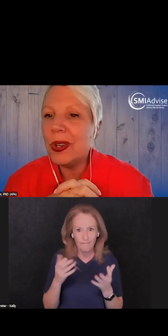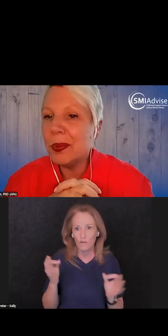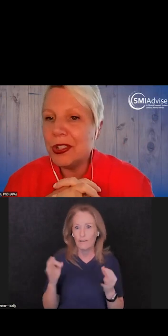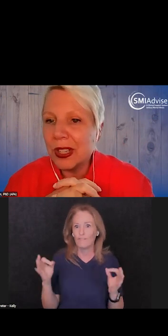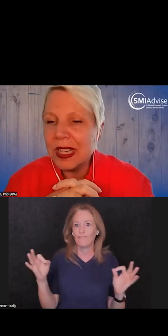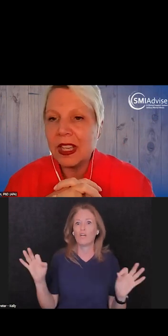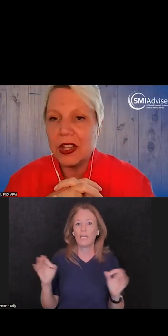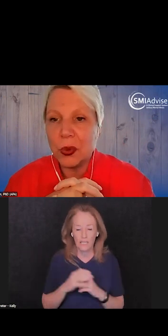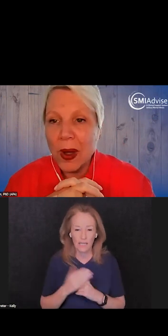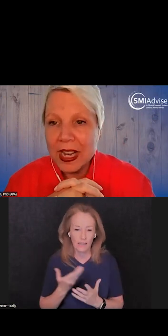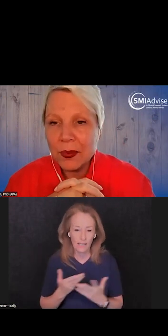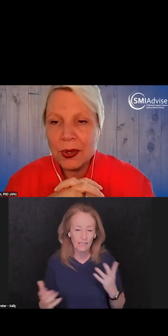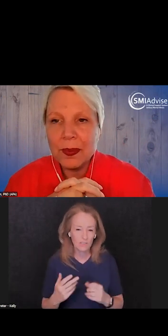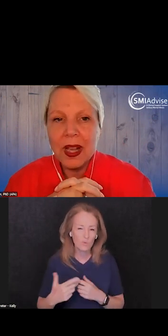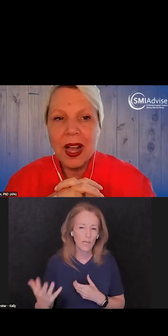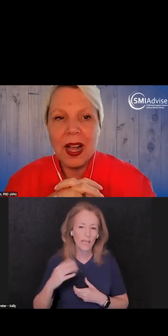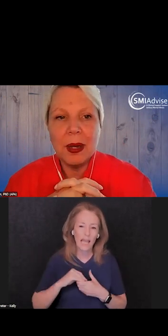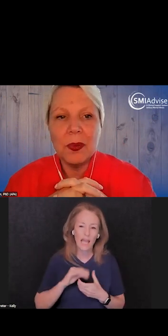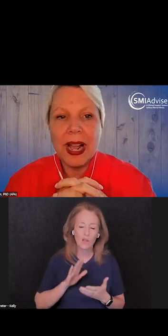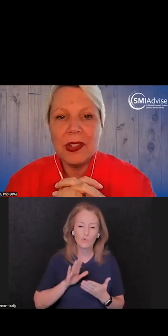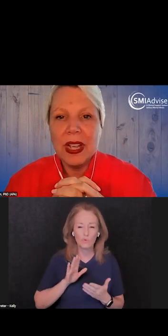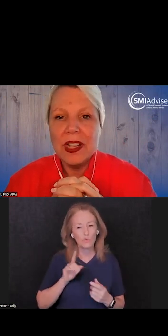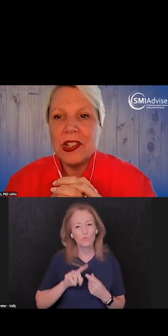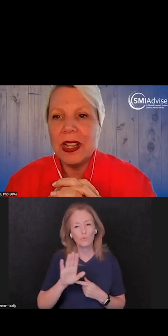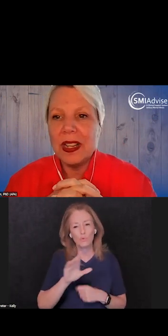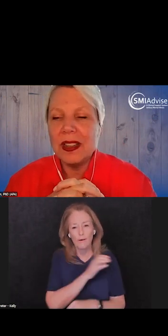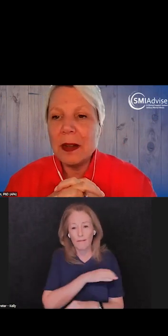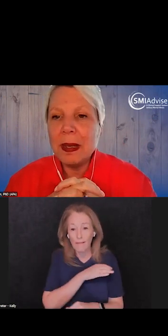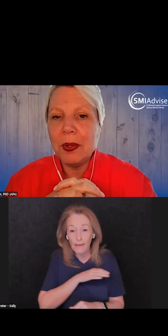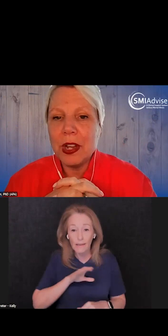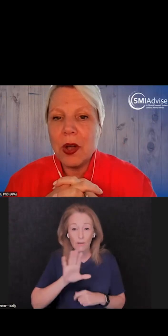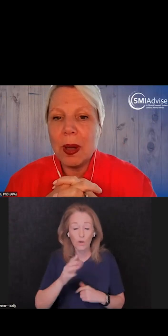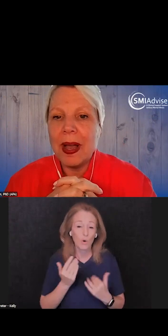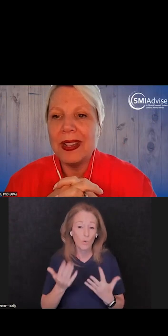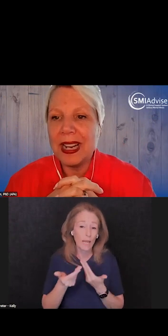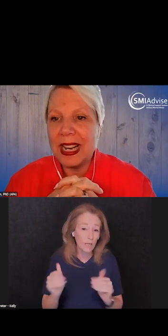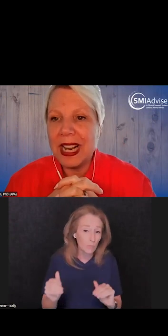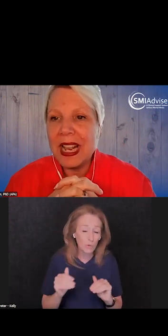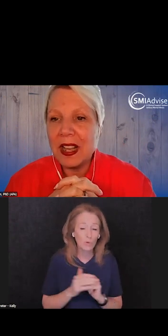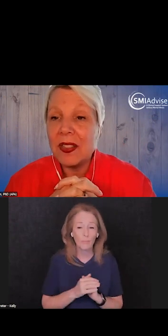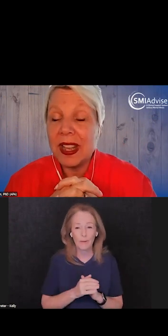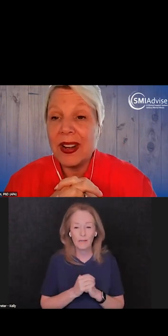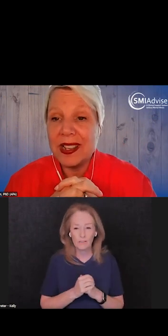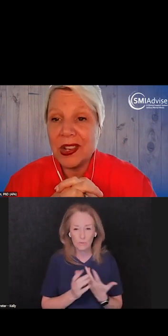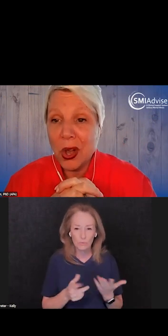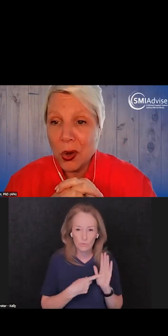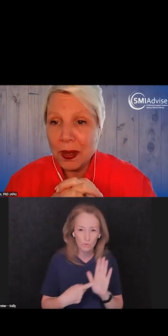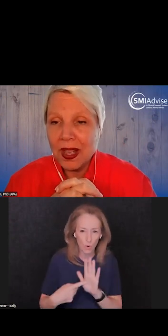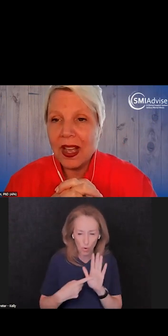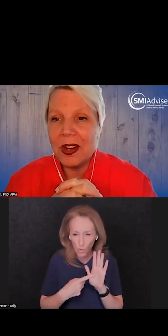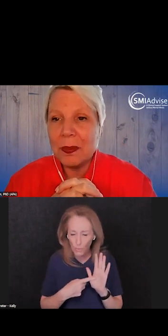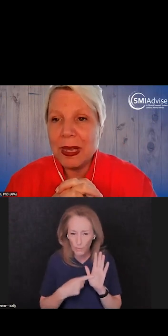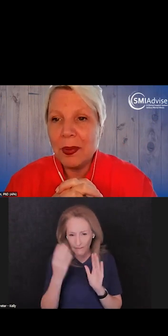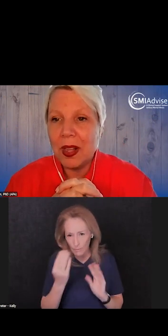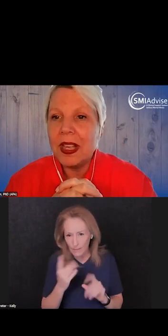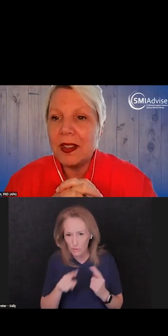that you can put in your clinic, your waiting room, around to let people know about 988 and that there is hope